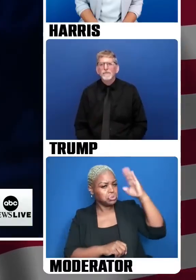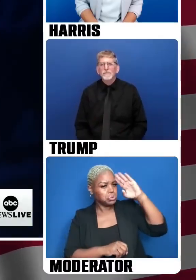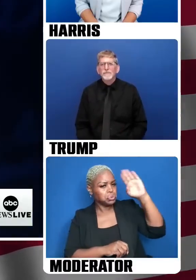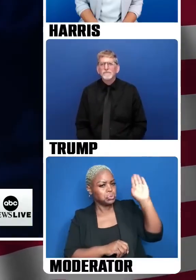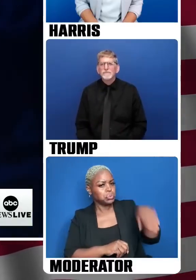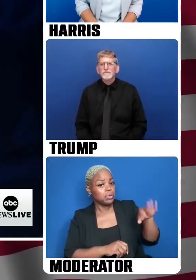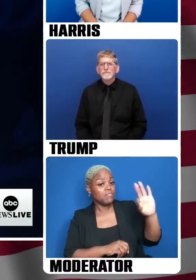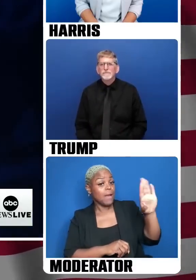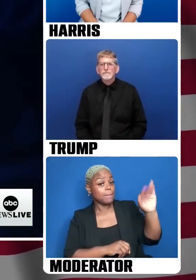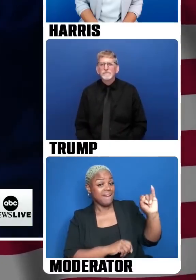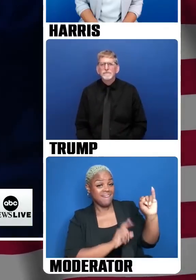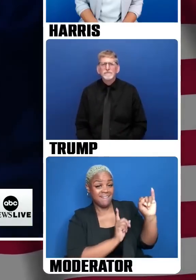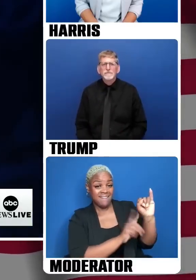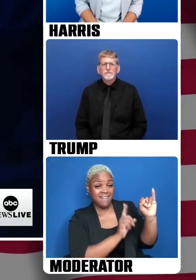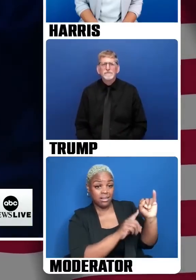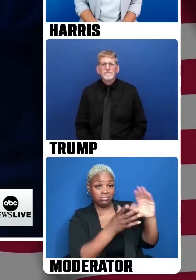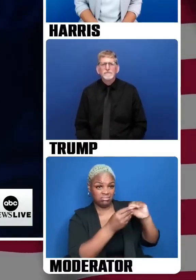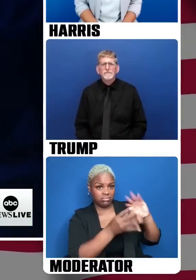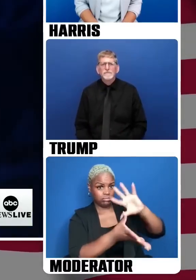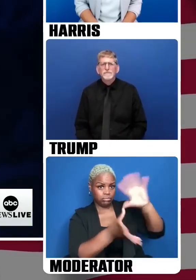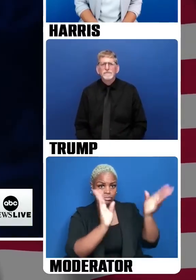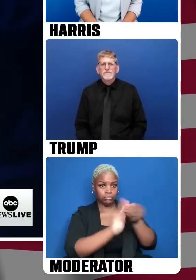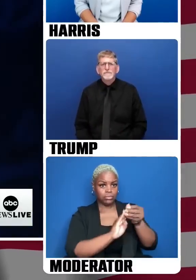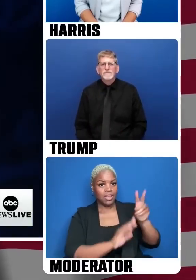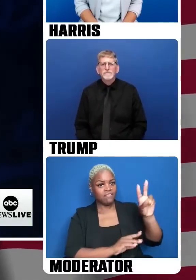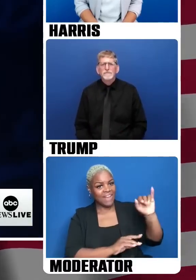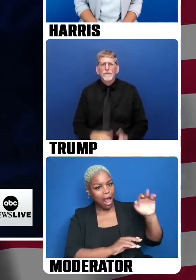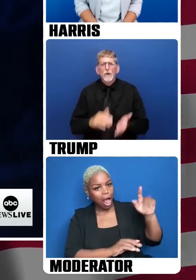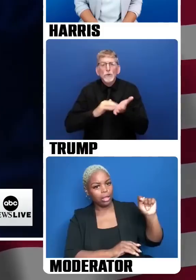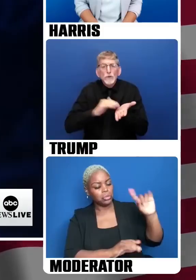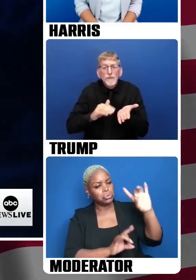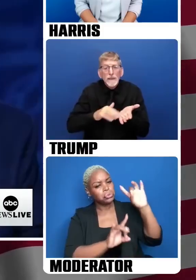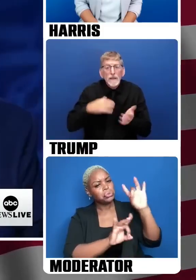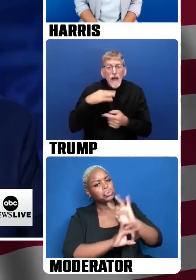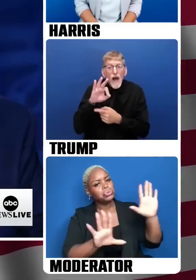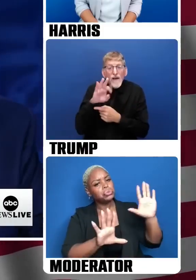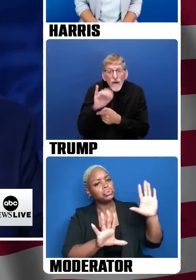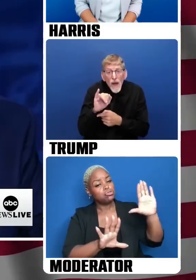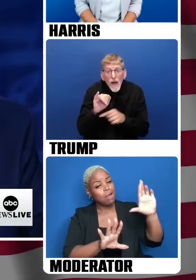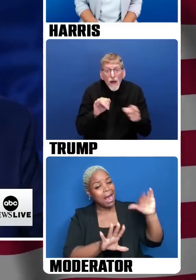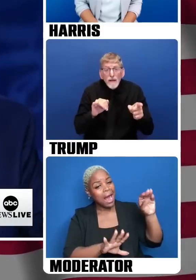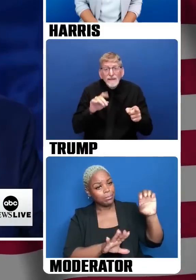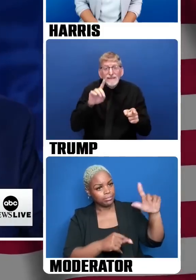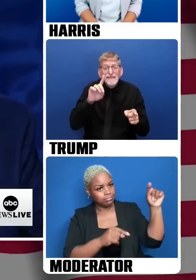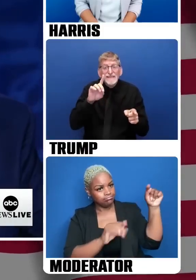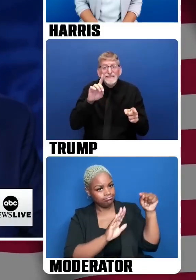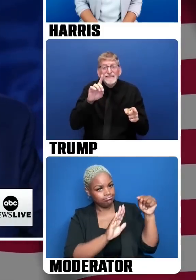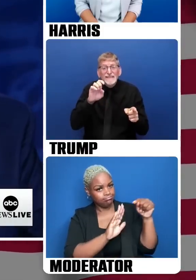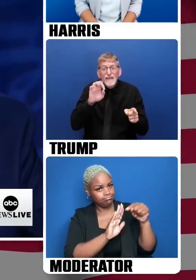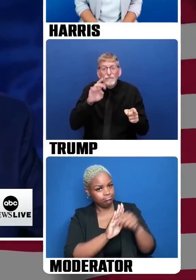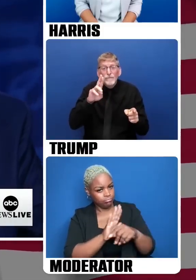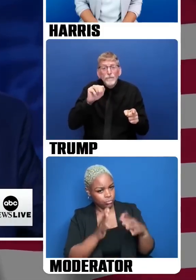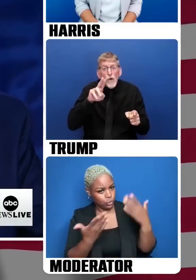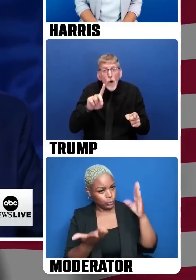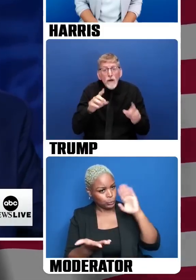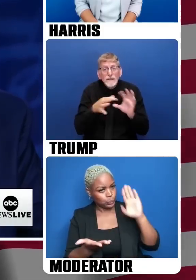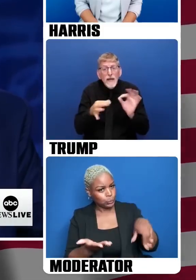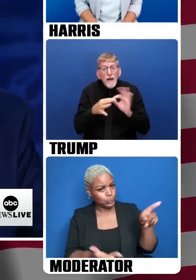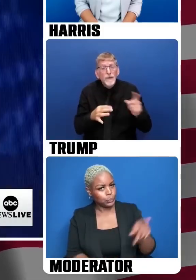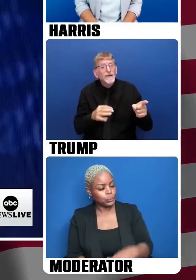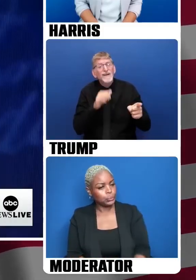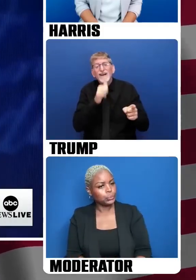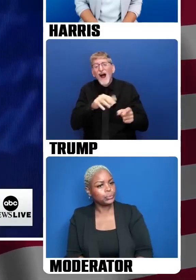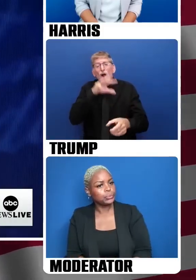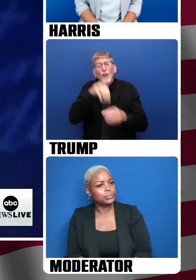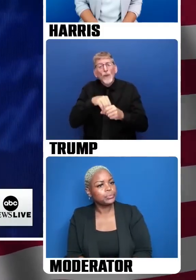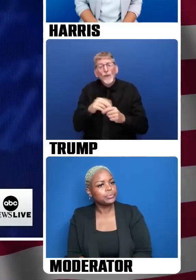actually coming down in this country. But Vice Excuse me, President the Harris, FBI they were defrauding statements. They didn't include the worst cities. They didn't